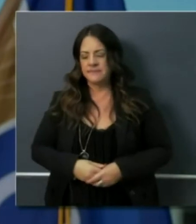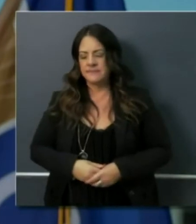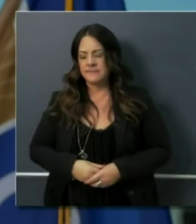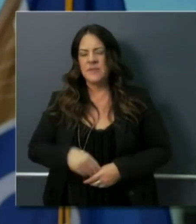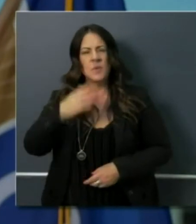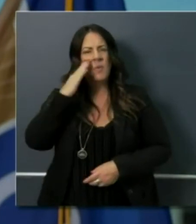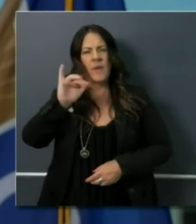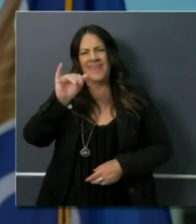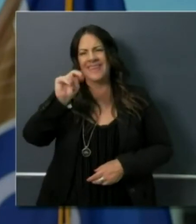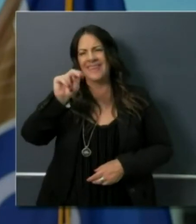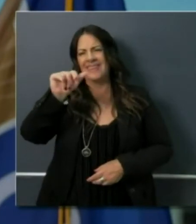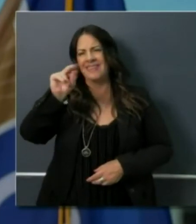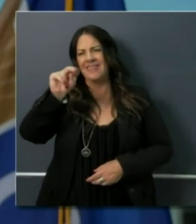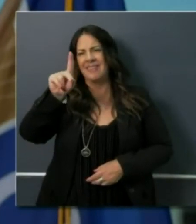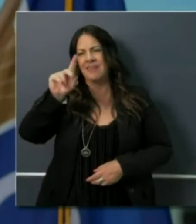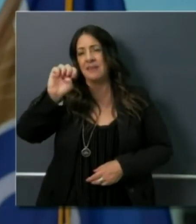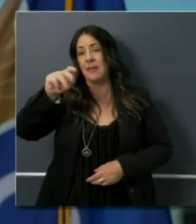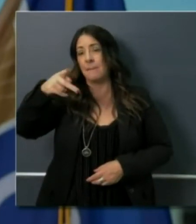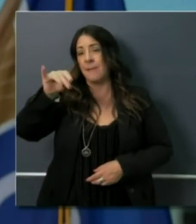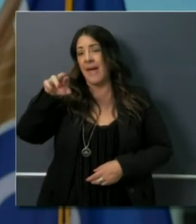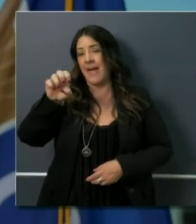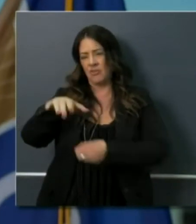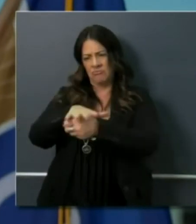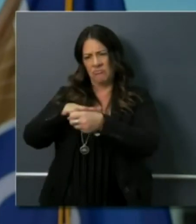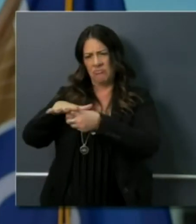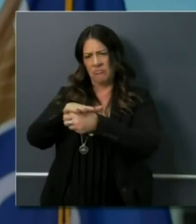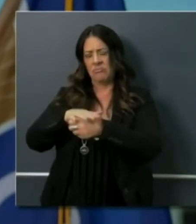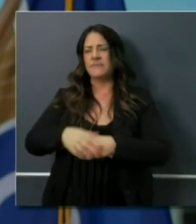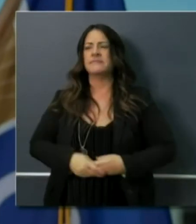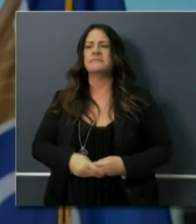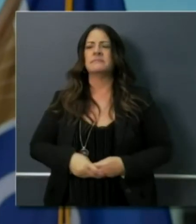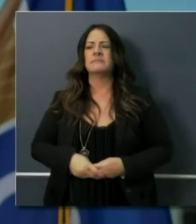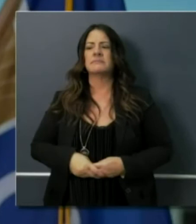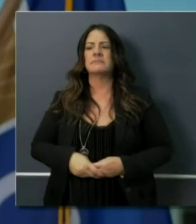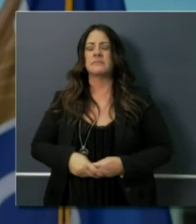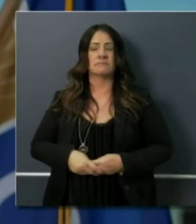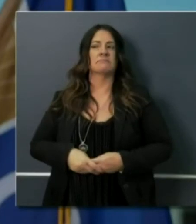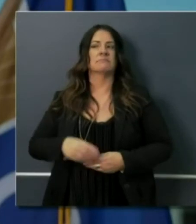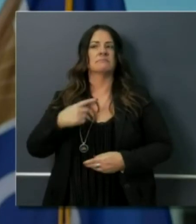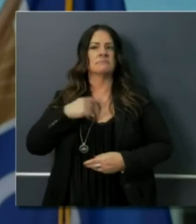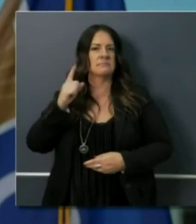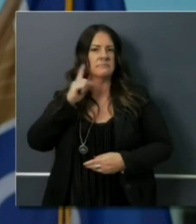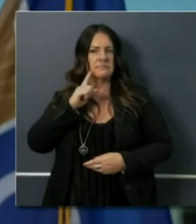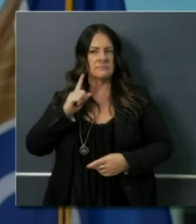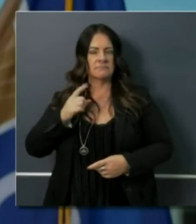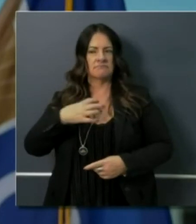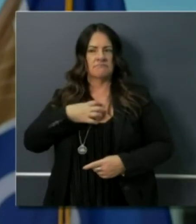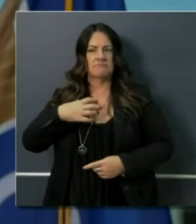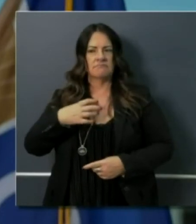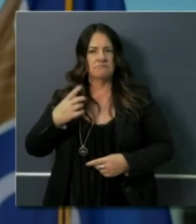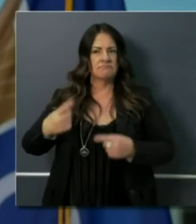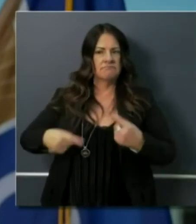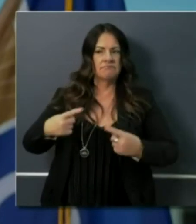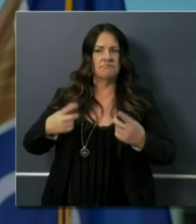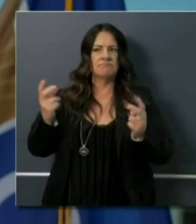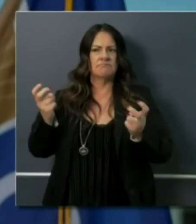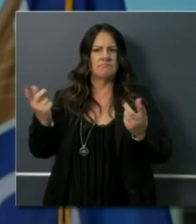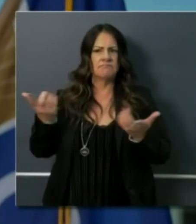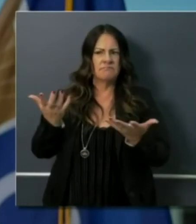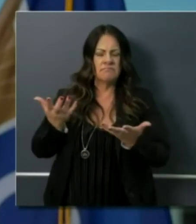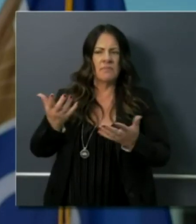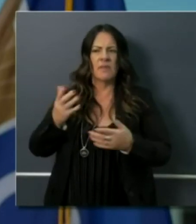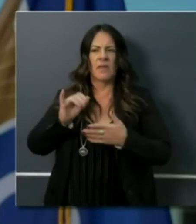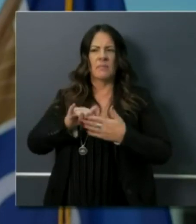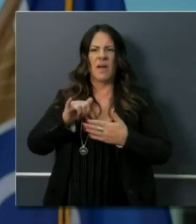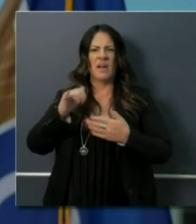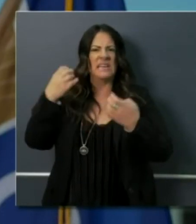Empire, that there have been arguments about allowing Easter services to continue, what kind of social distancing